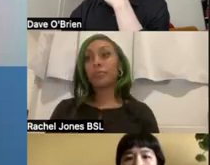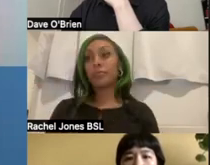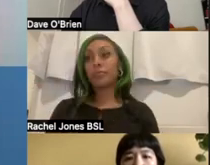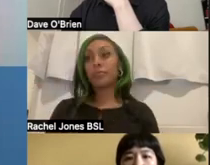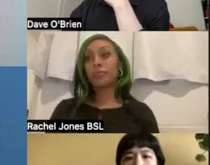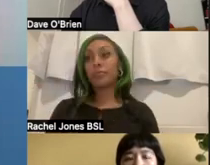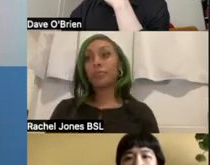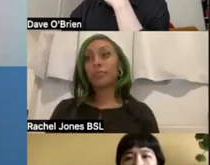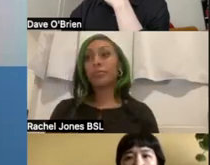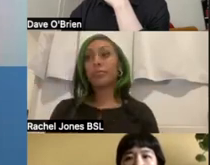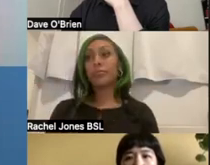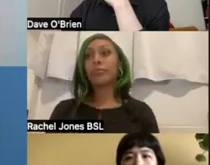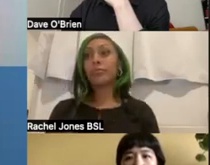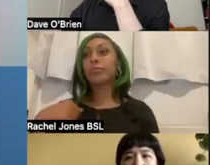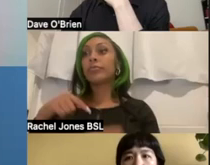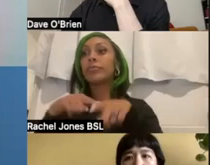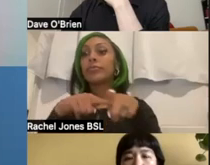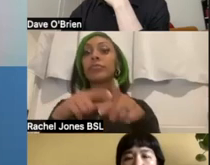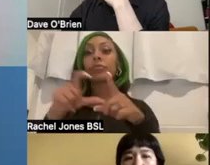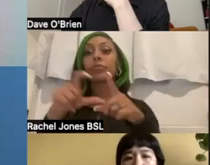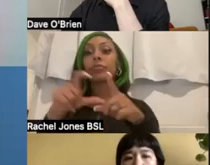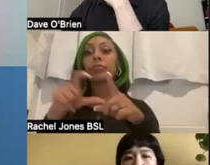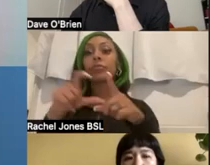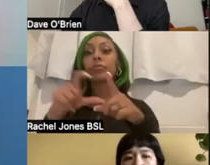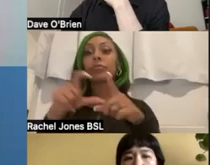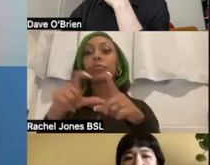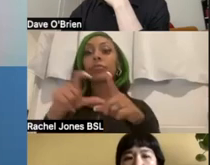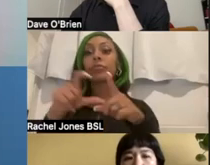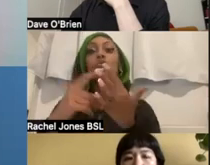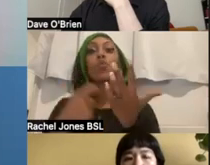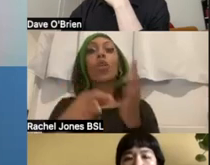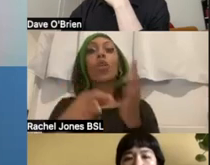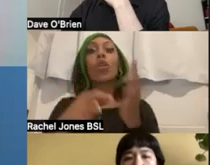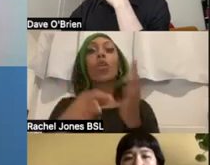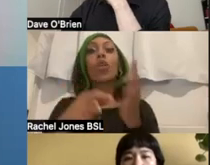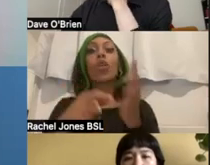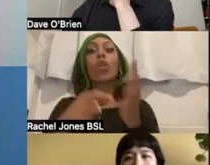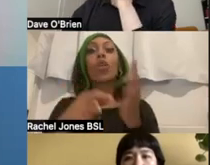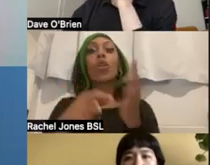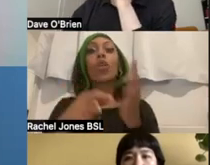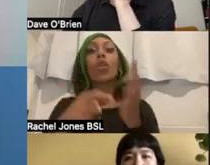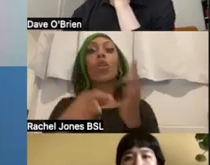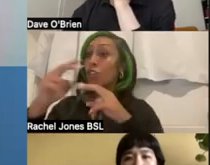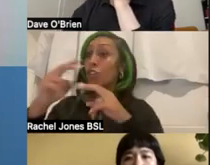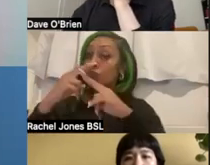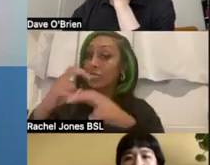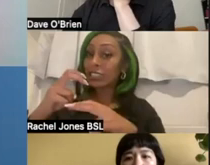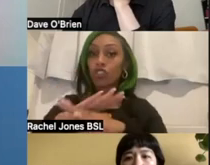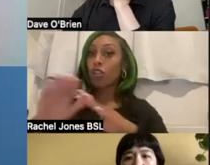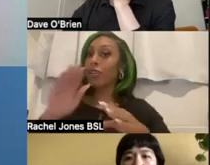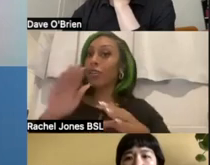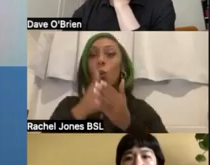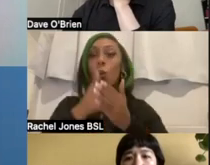researcher is not outside, but always implicated within the context of the research. And she argues that